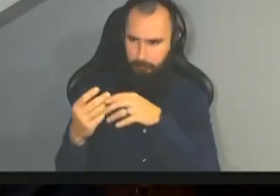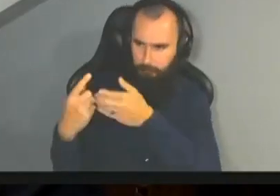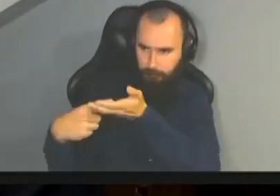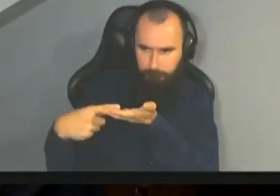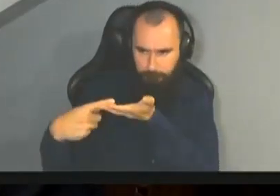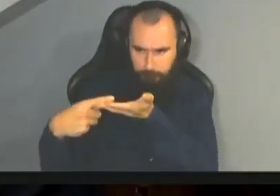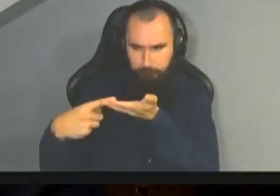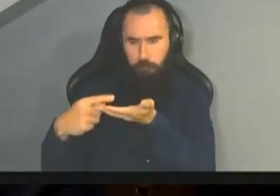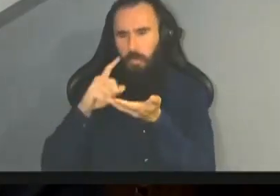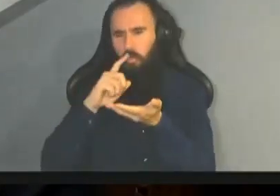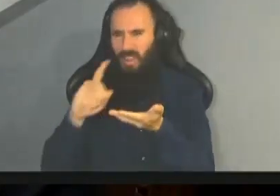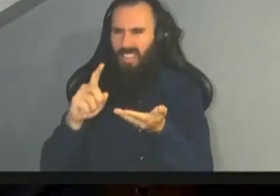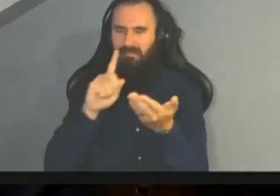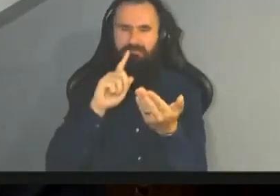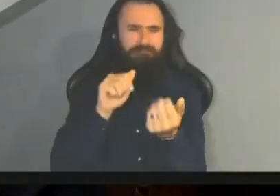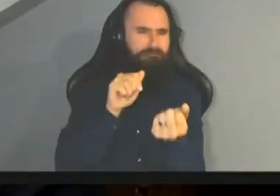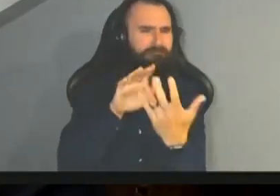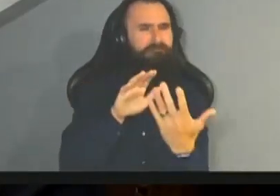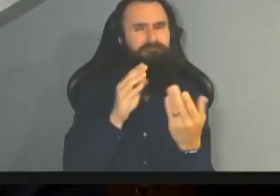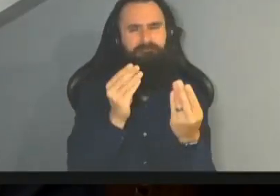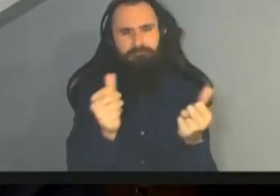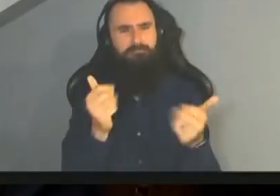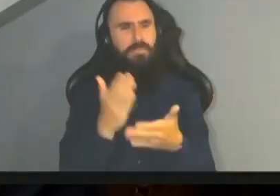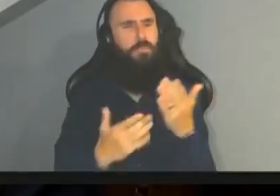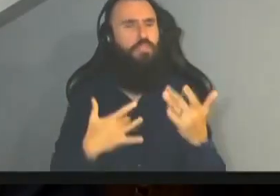to address some concerns that had come up